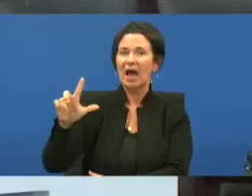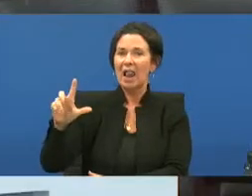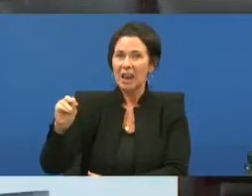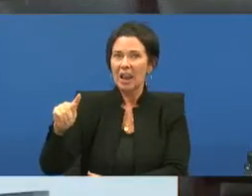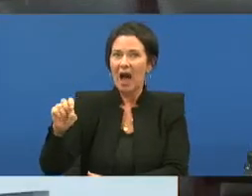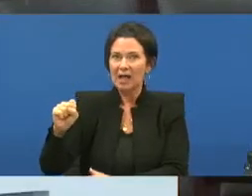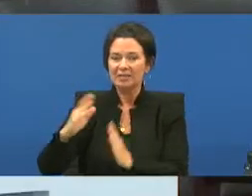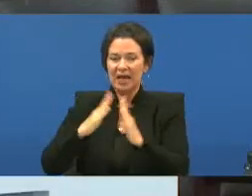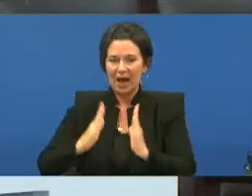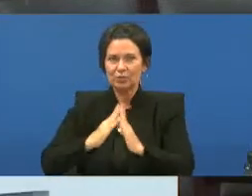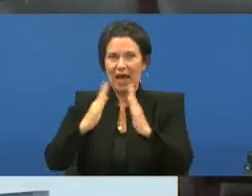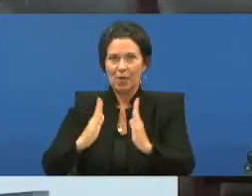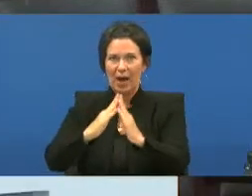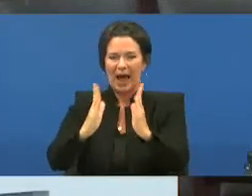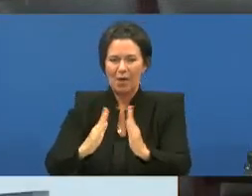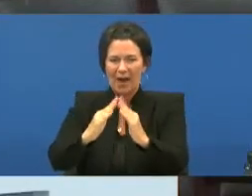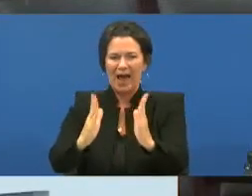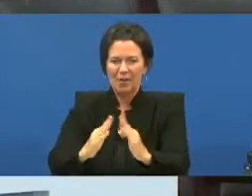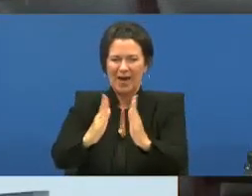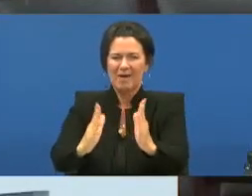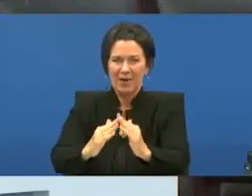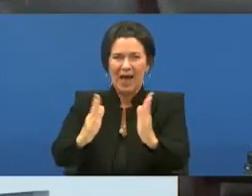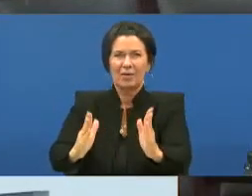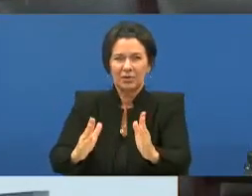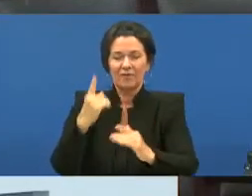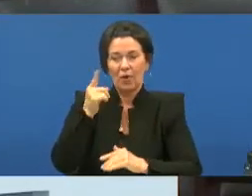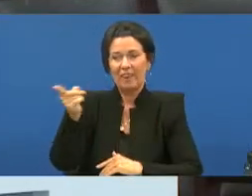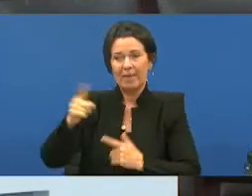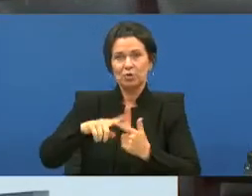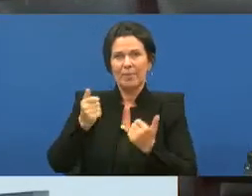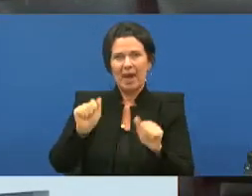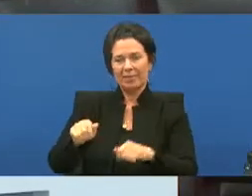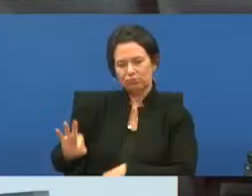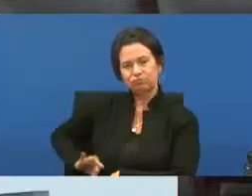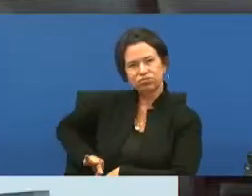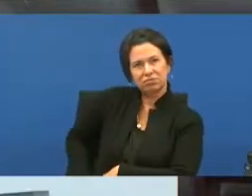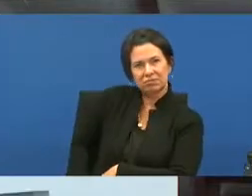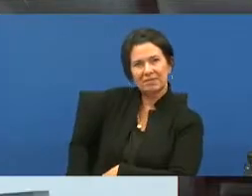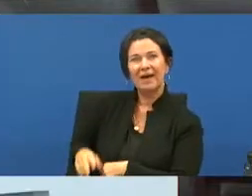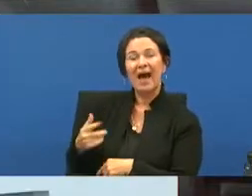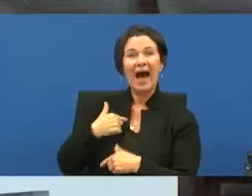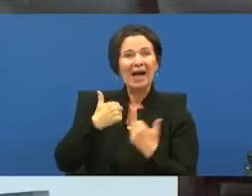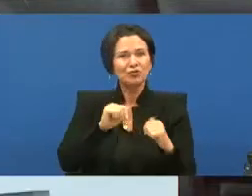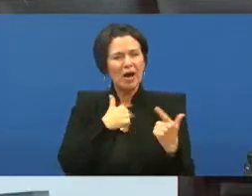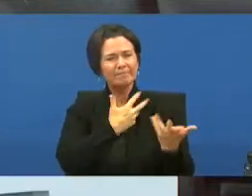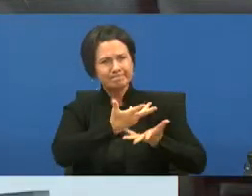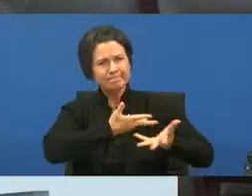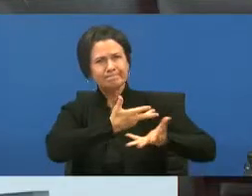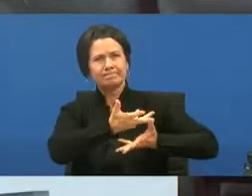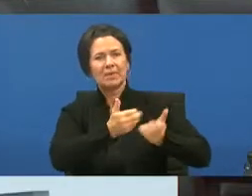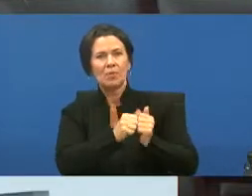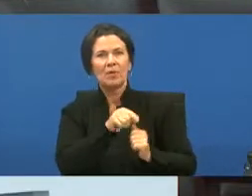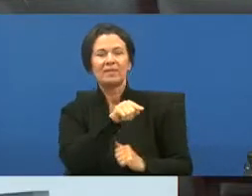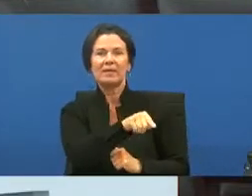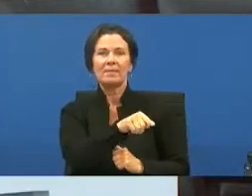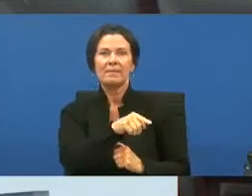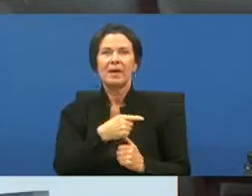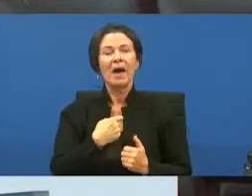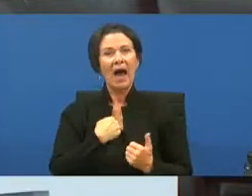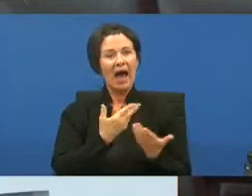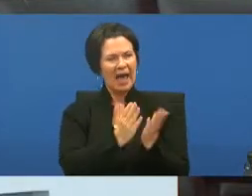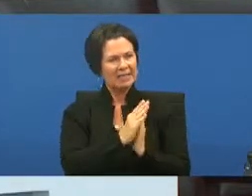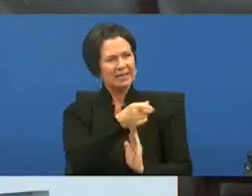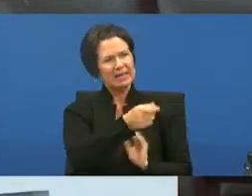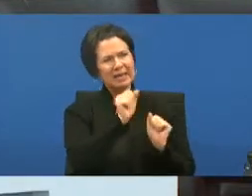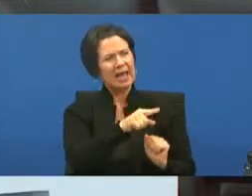property to be able to recoup. So I tried to, reason with them in conversations and said, can we go